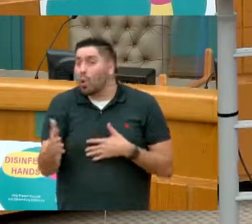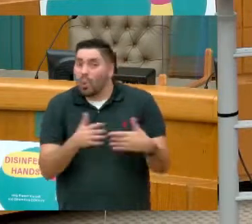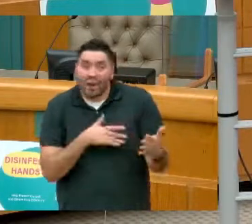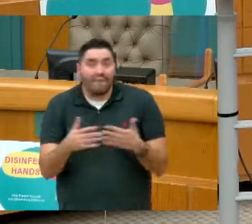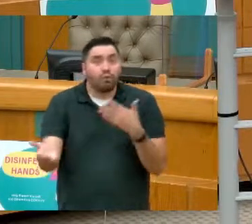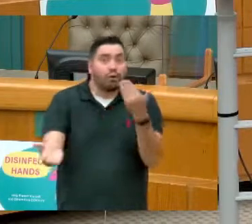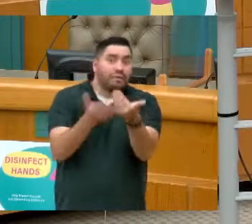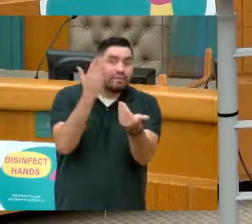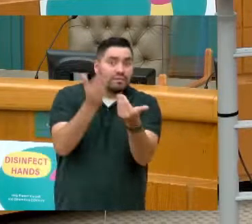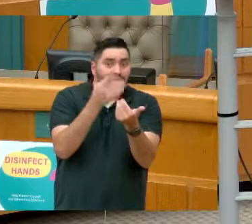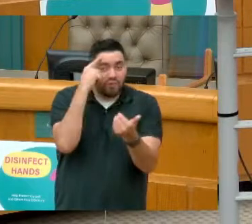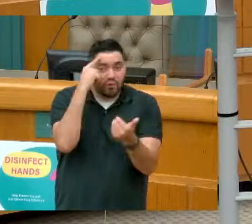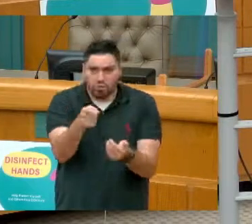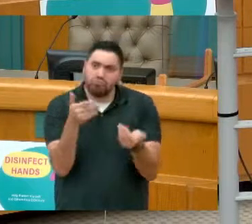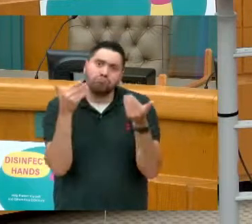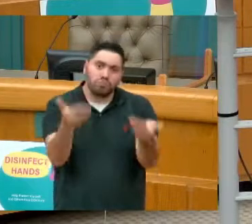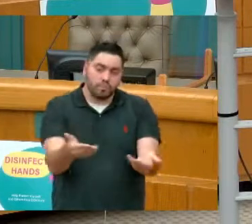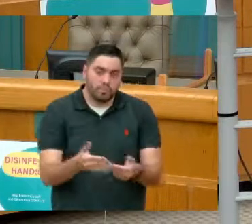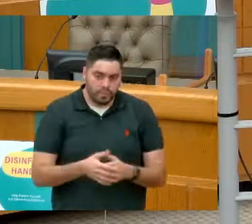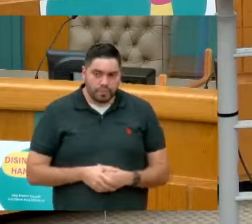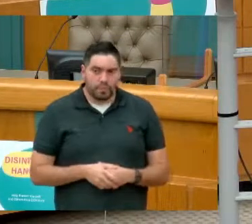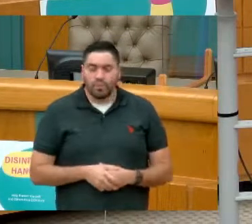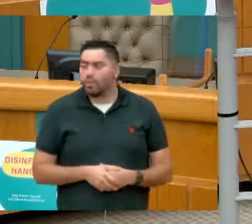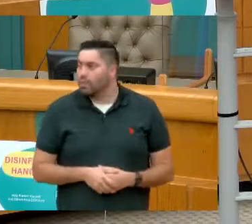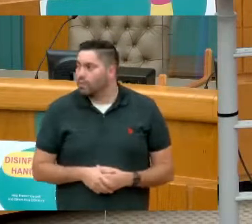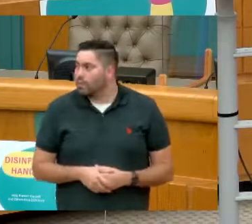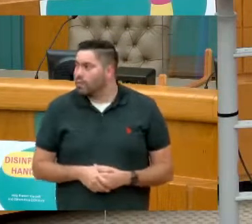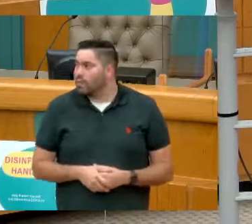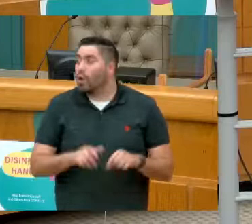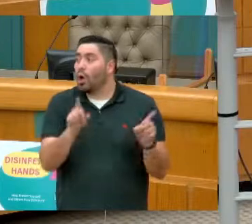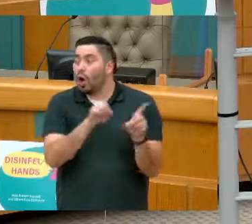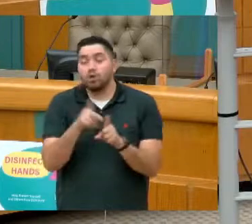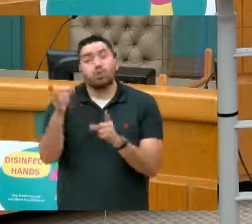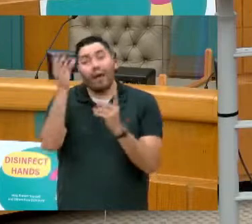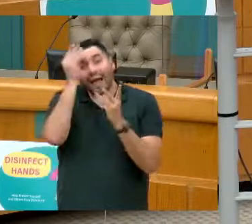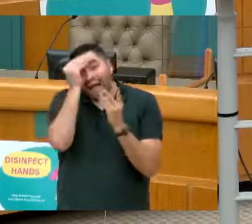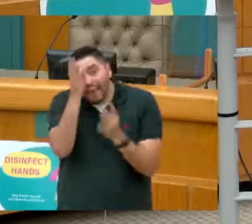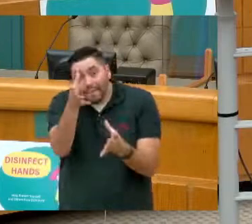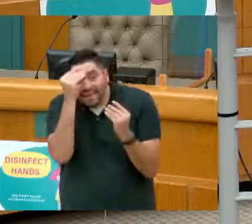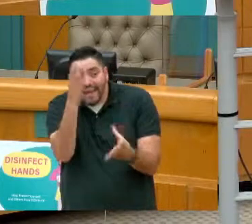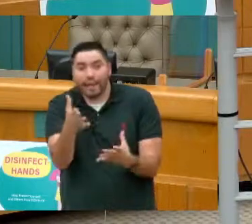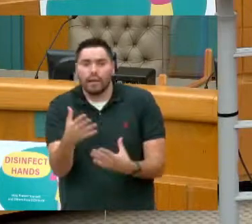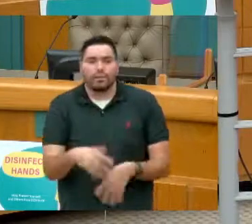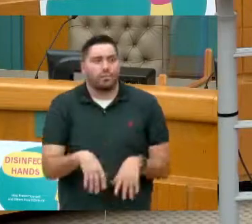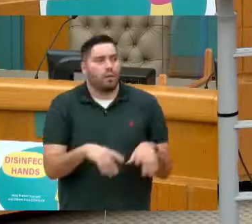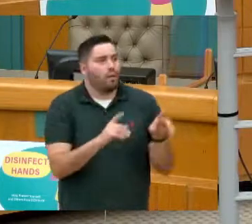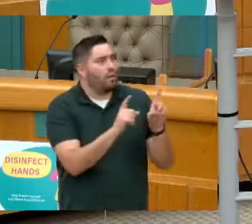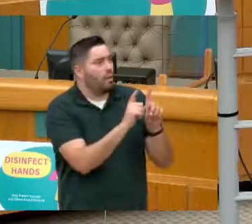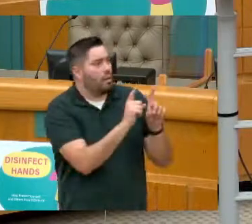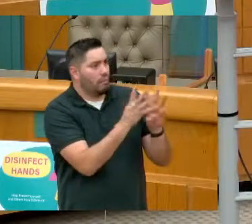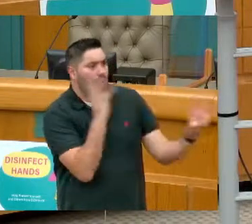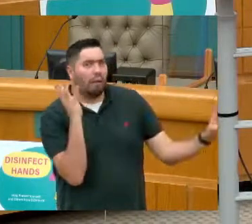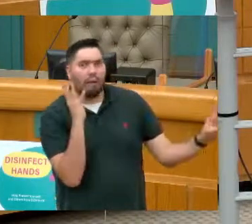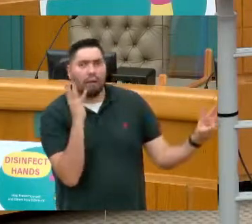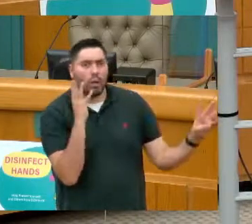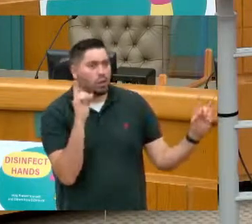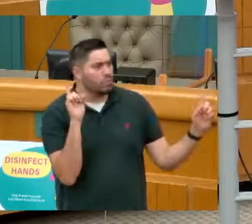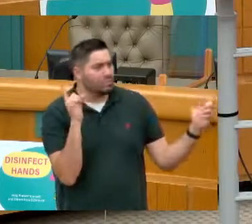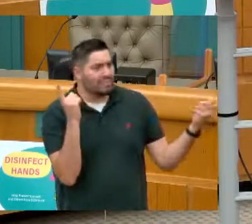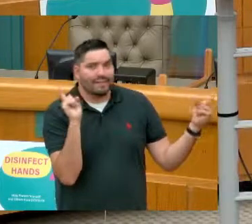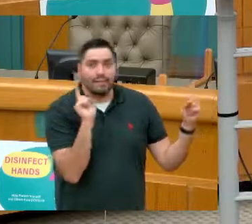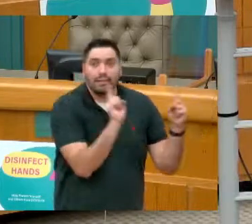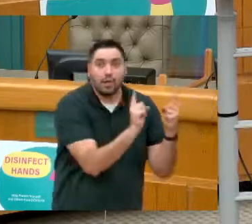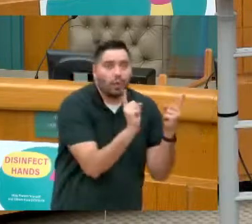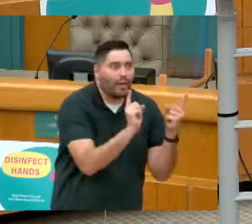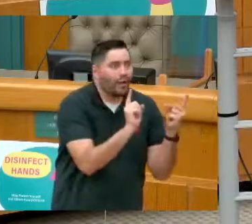locations. And again, what we implemented in 2016 is vote centers. on Election Day on November 3rd, and you